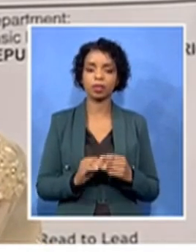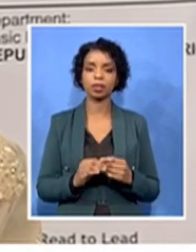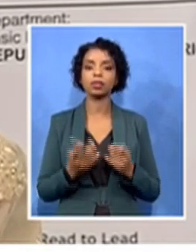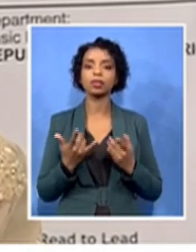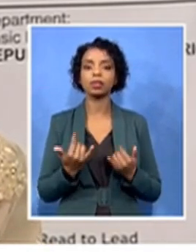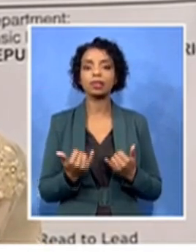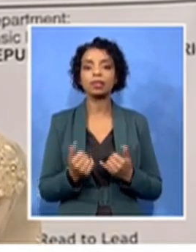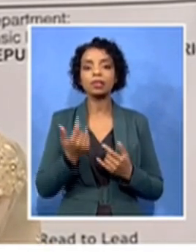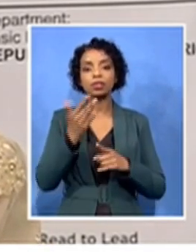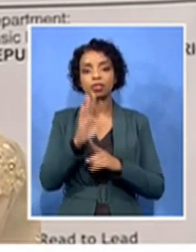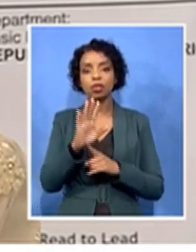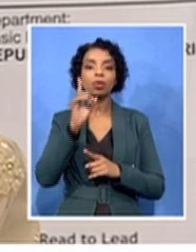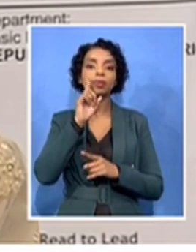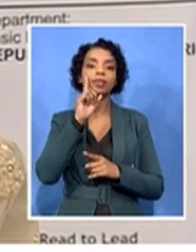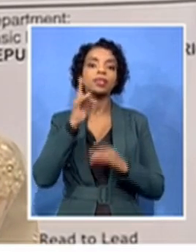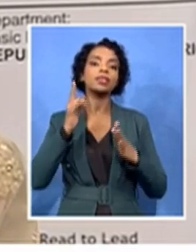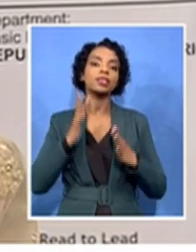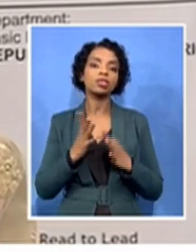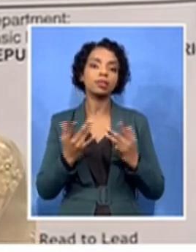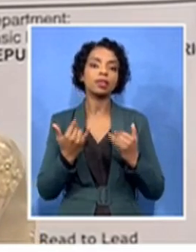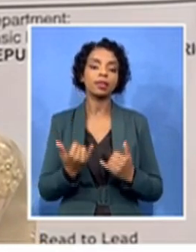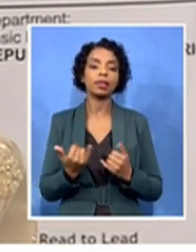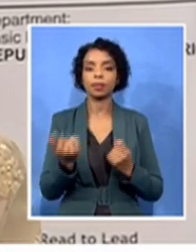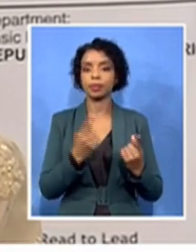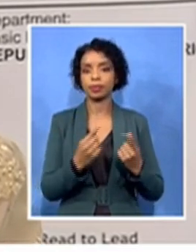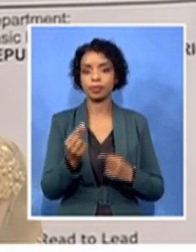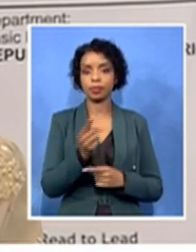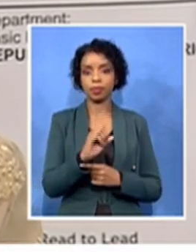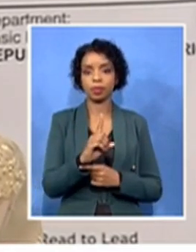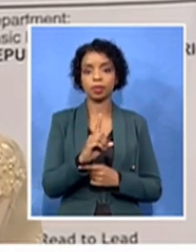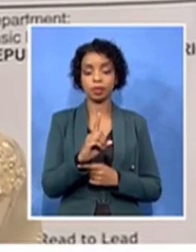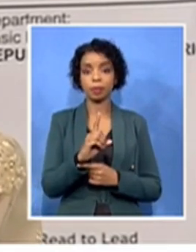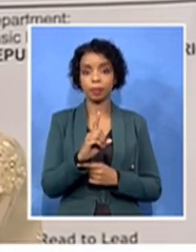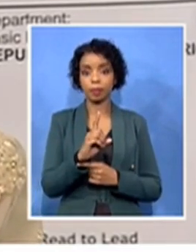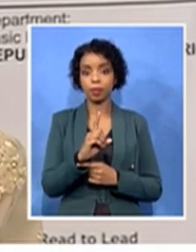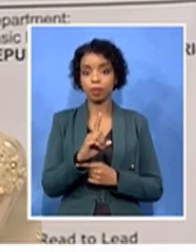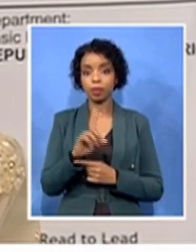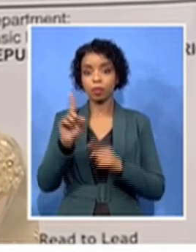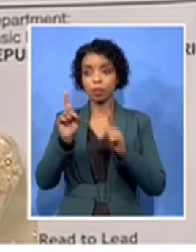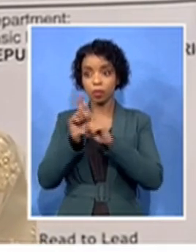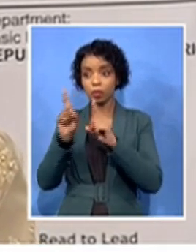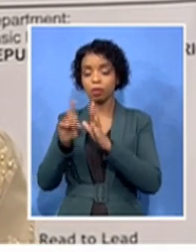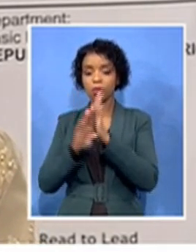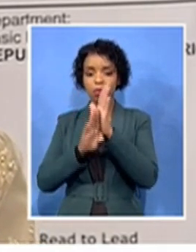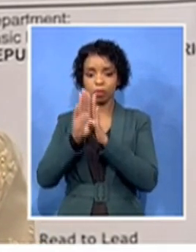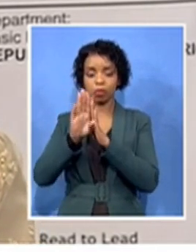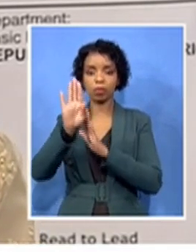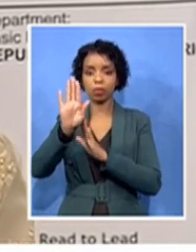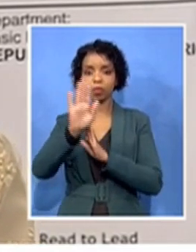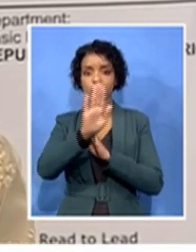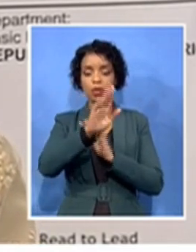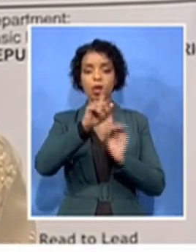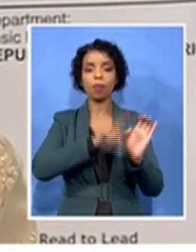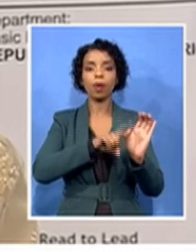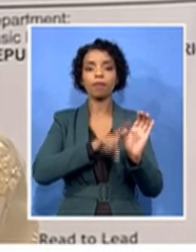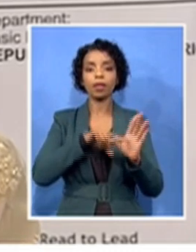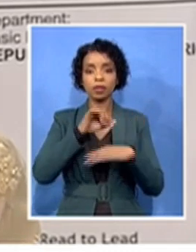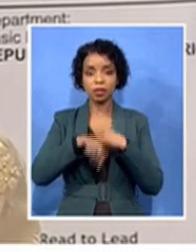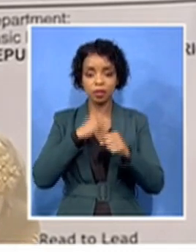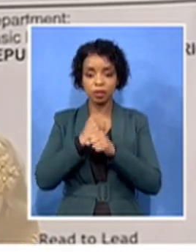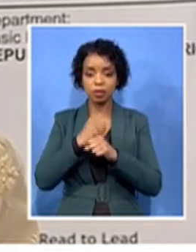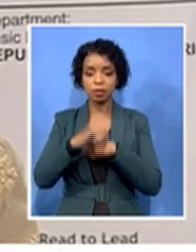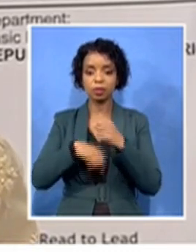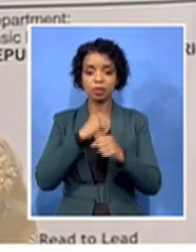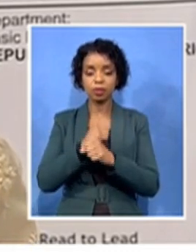lifelong learners, they've improved their qualifications over the years, and the trend continues over the years.